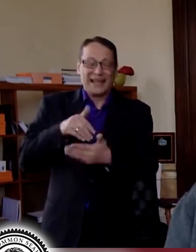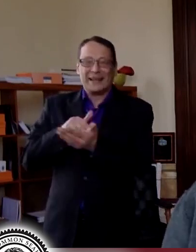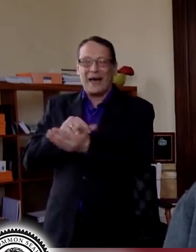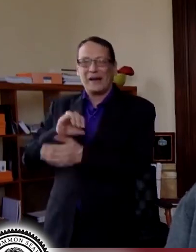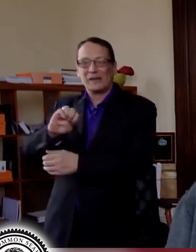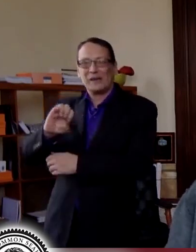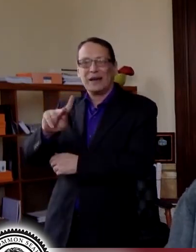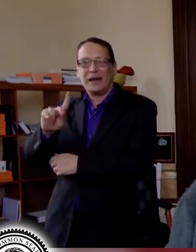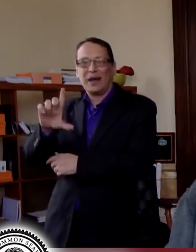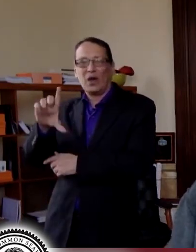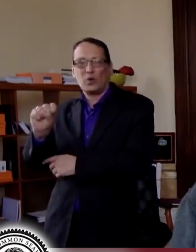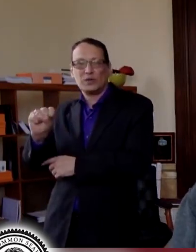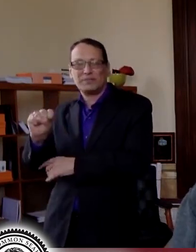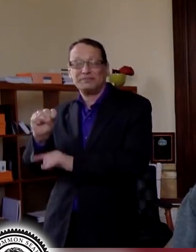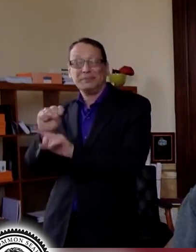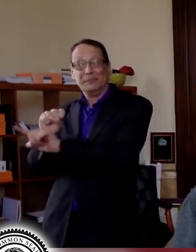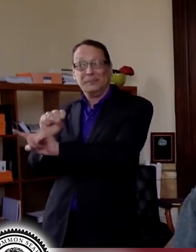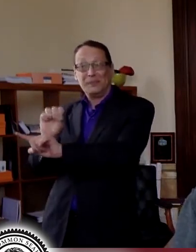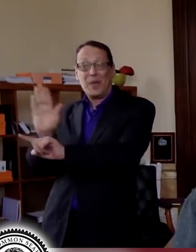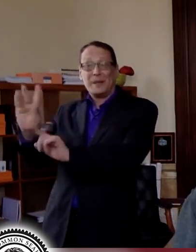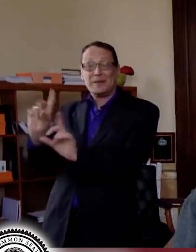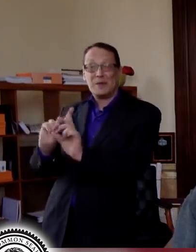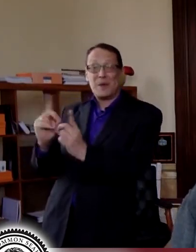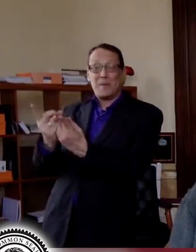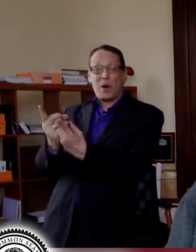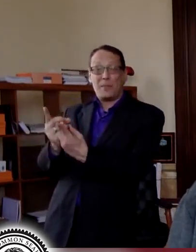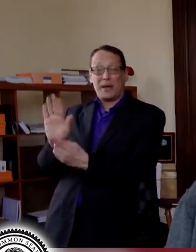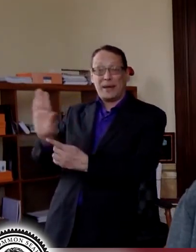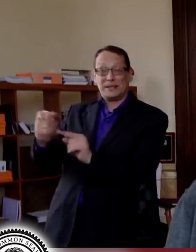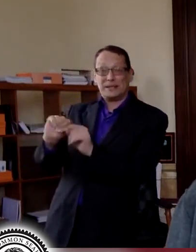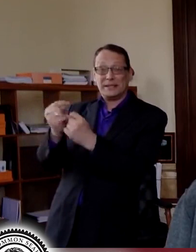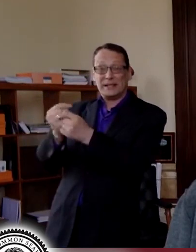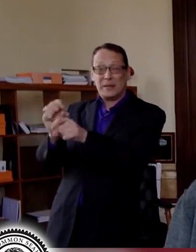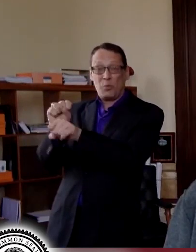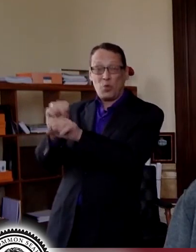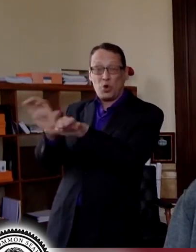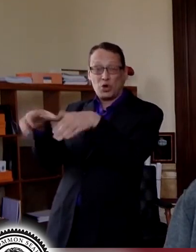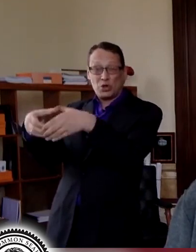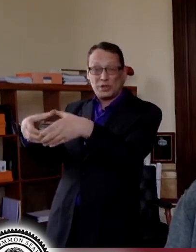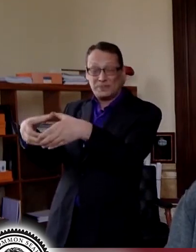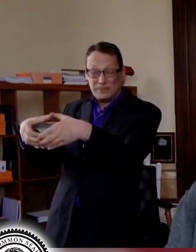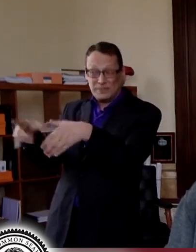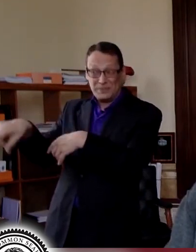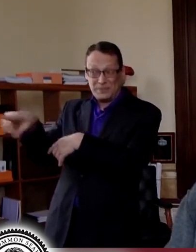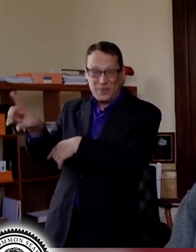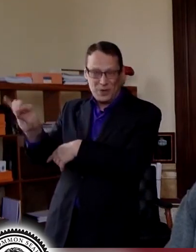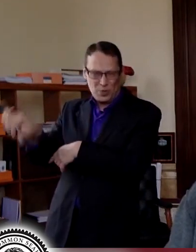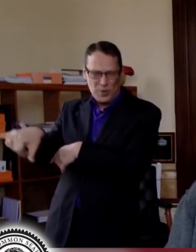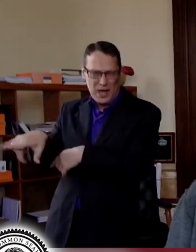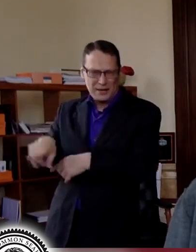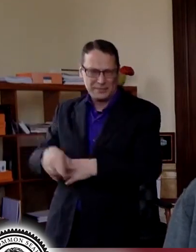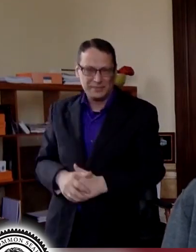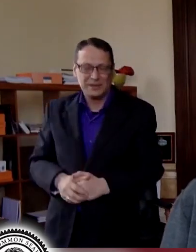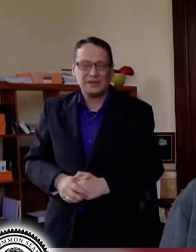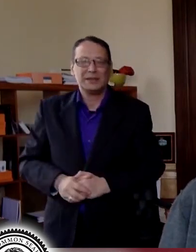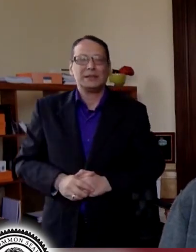department who do this. His team does, in order to contact trace anyone who has been